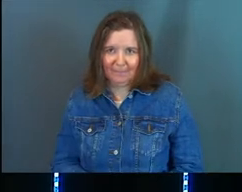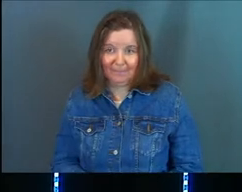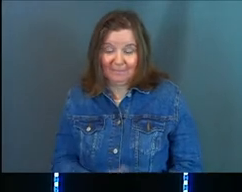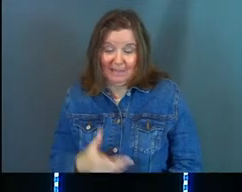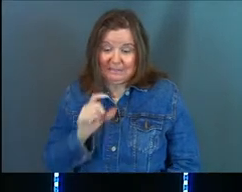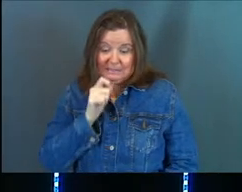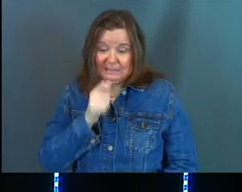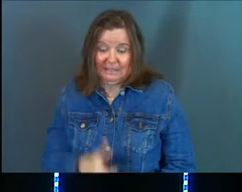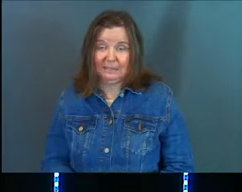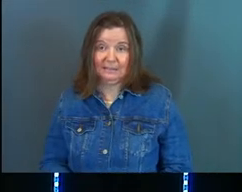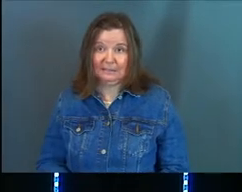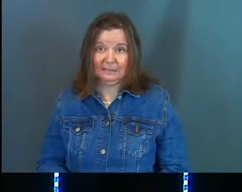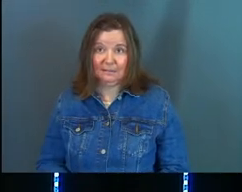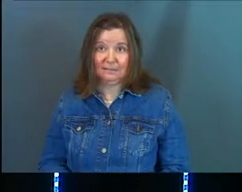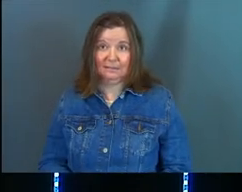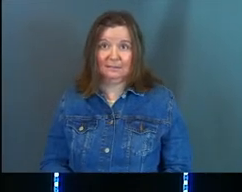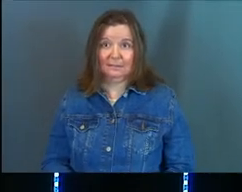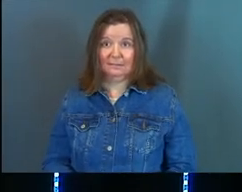I just didn't.